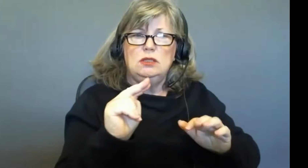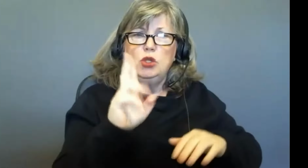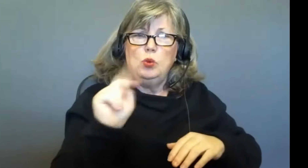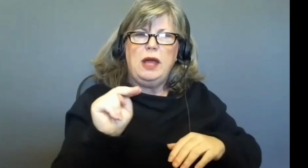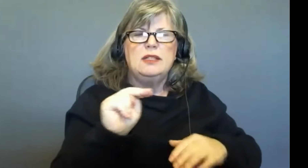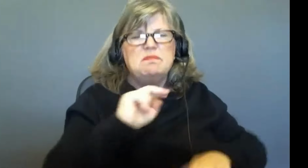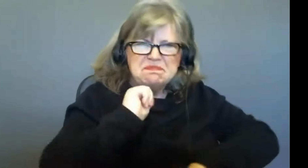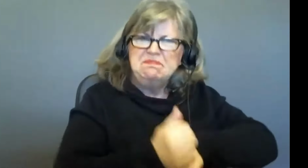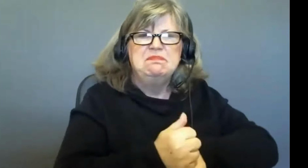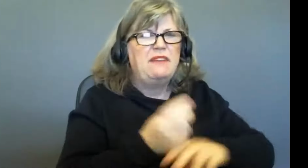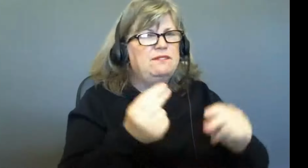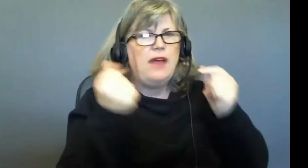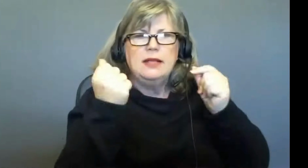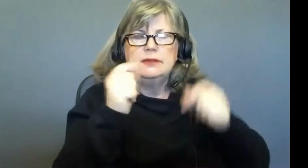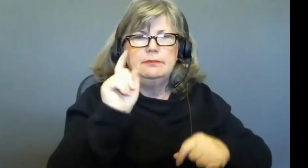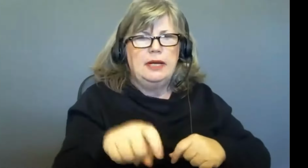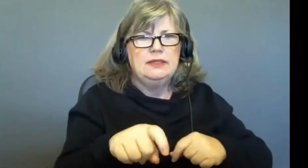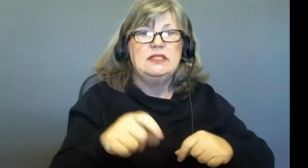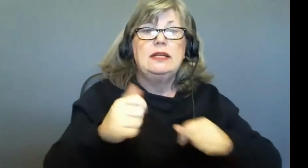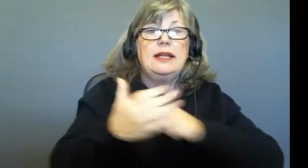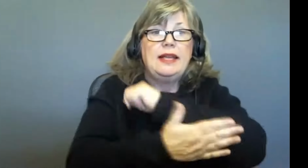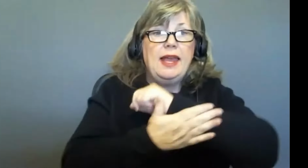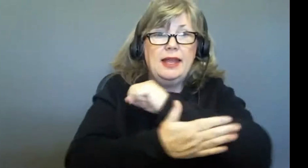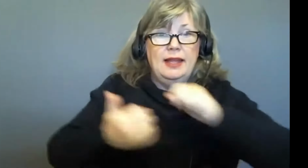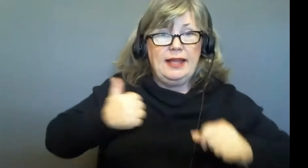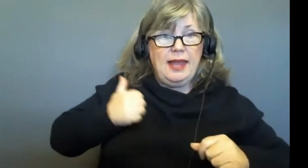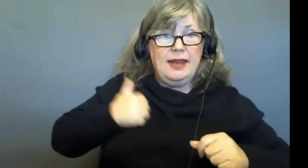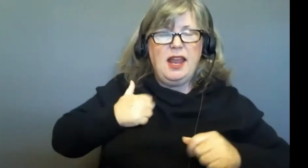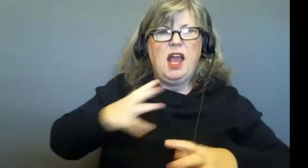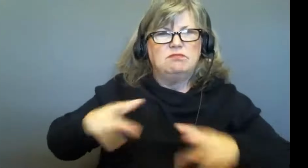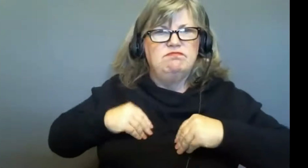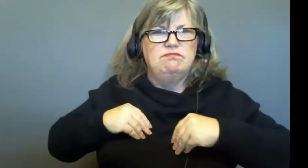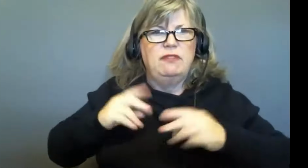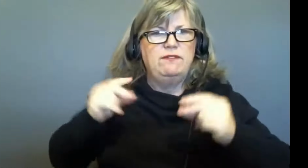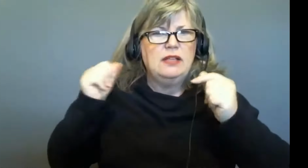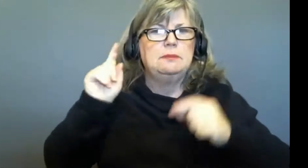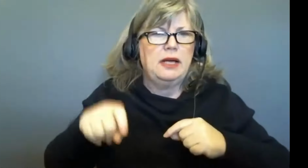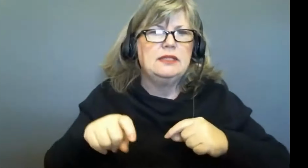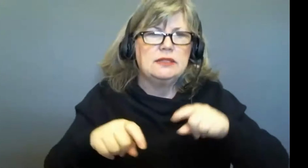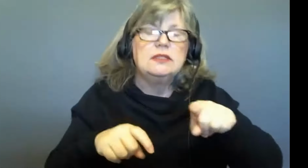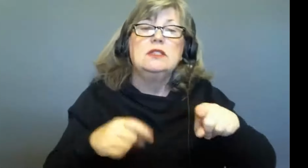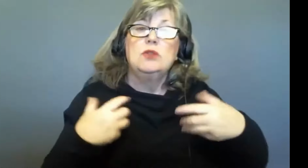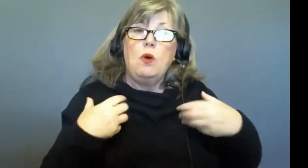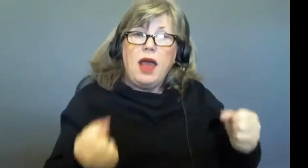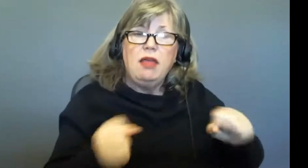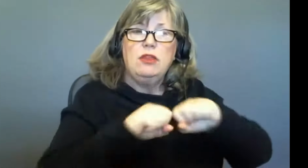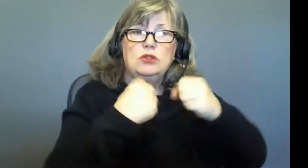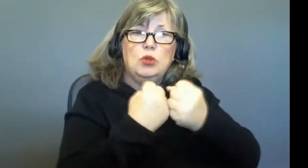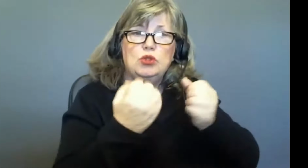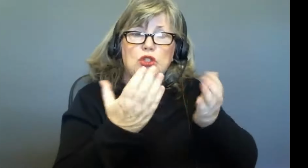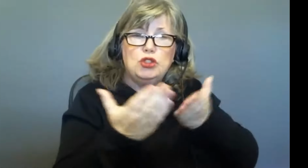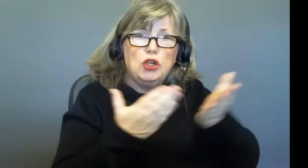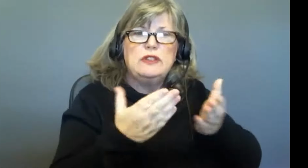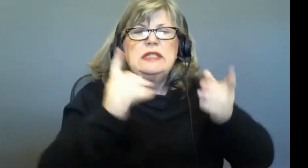anticipated that this convention would address the importance of advanced directives in health and social services,